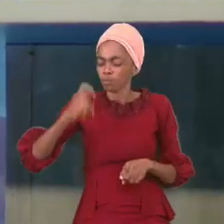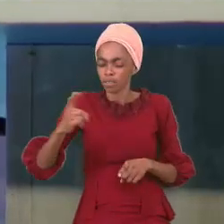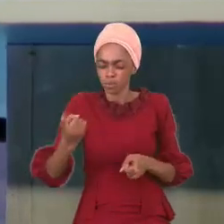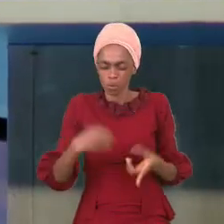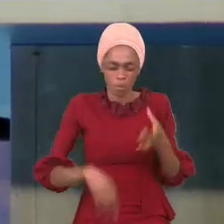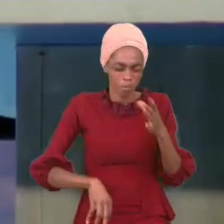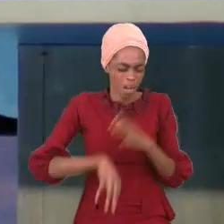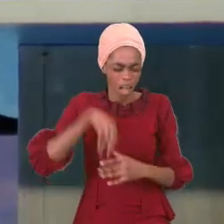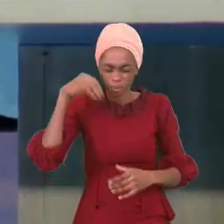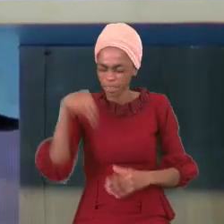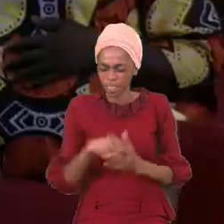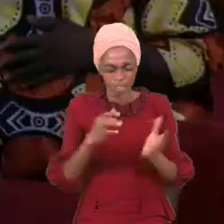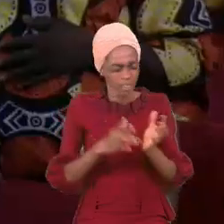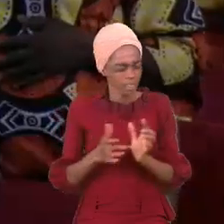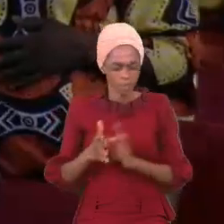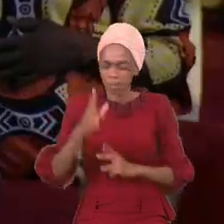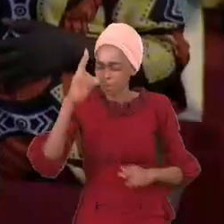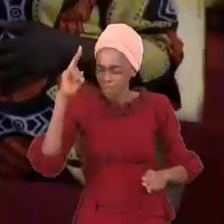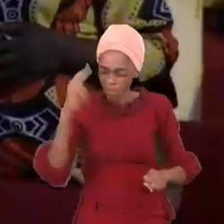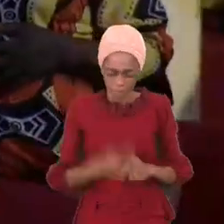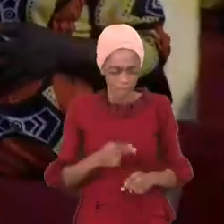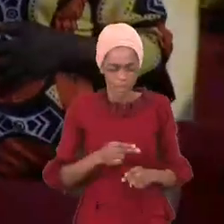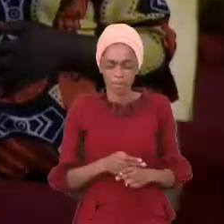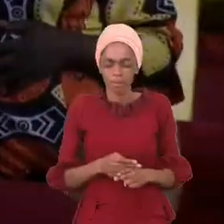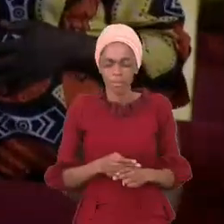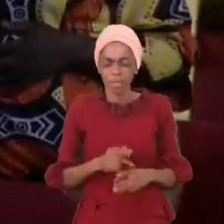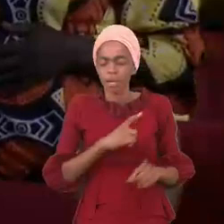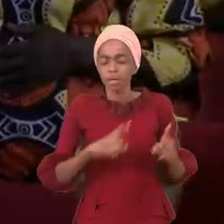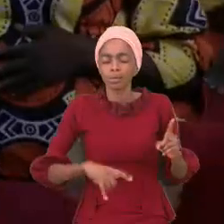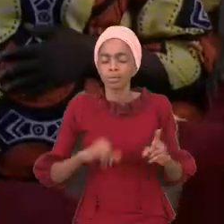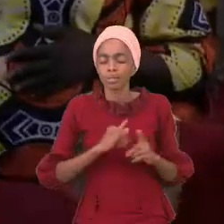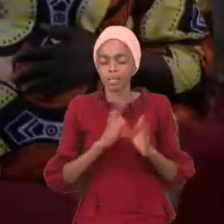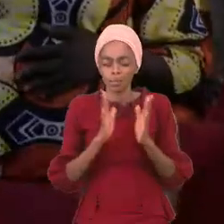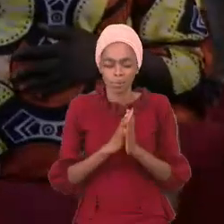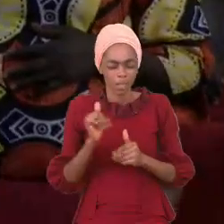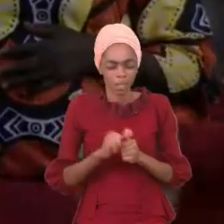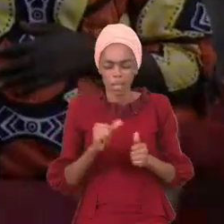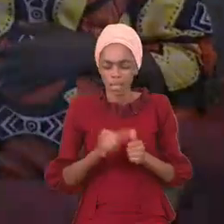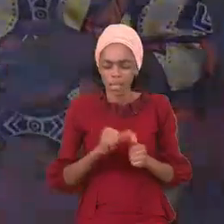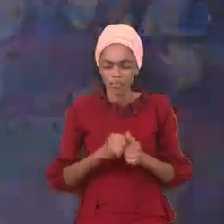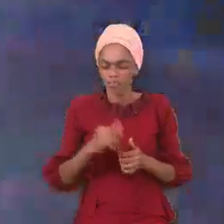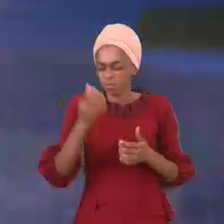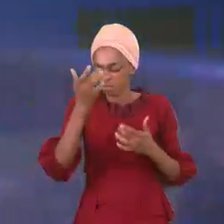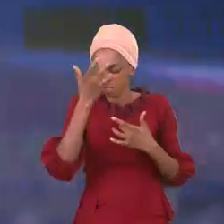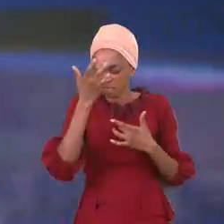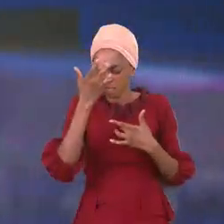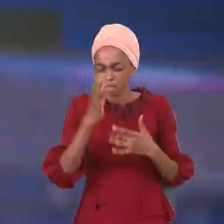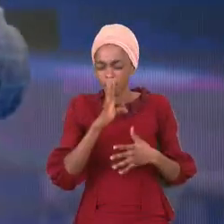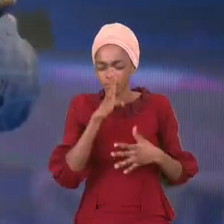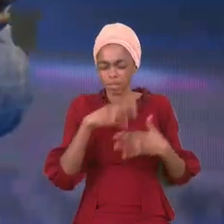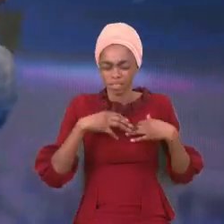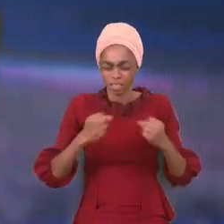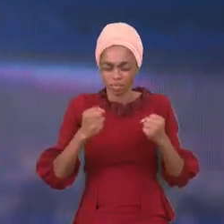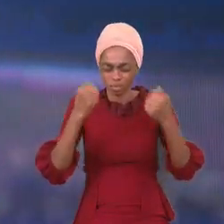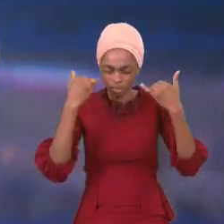out in Jesus' name. Lord, I pray every incurable disease be healed